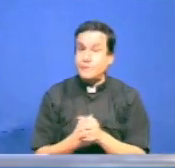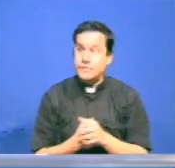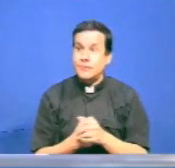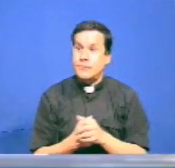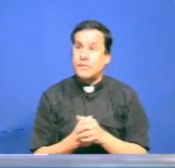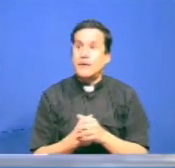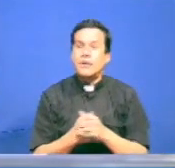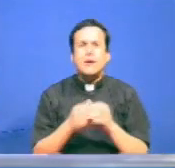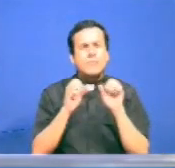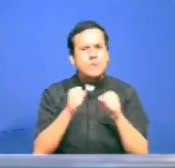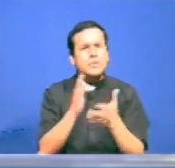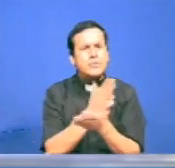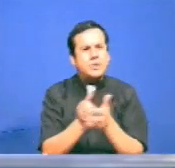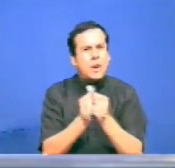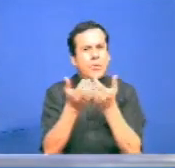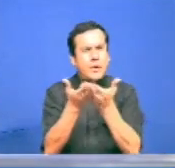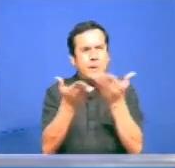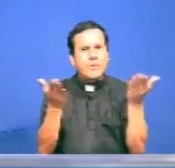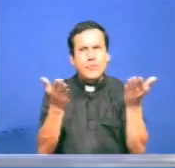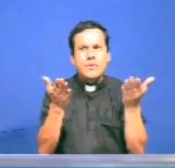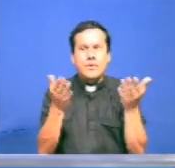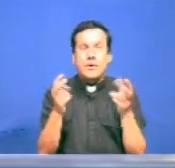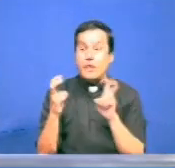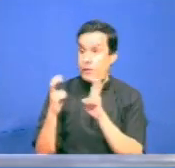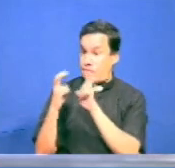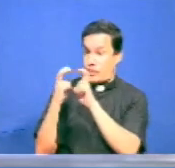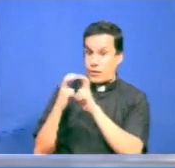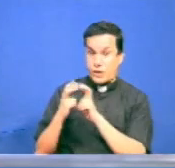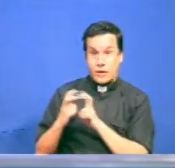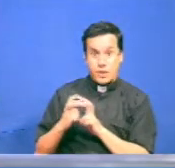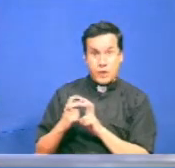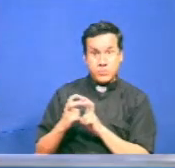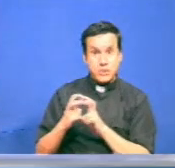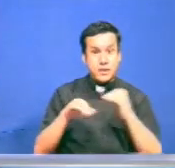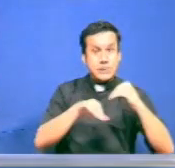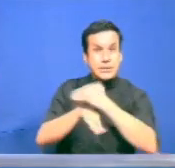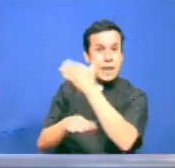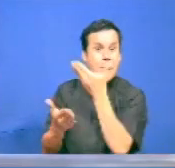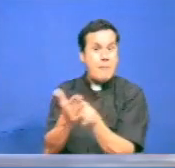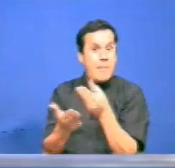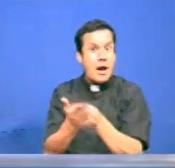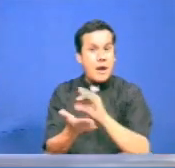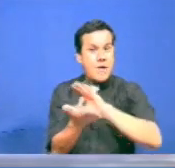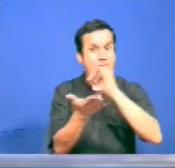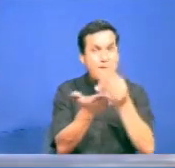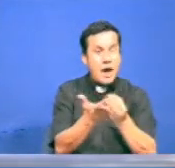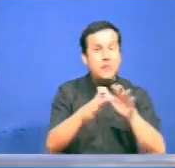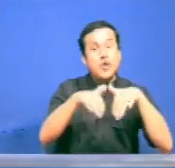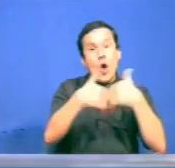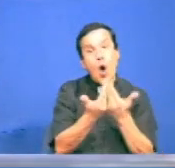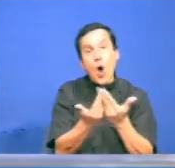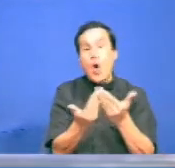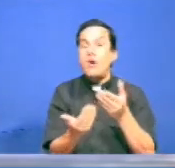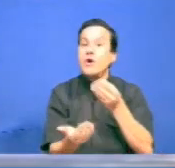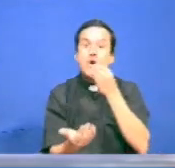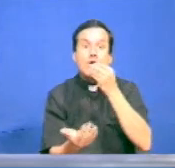or share with you the contacts on where to send that money or that food. But the first place you start